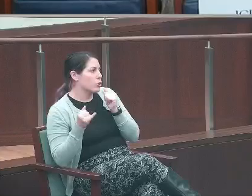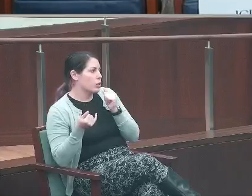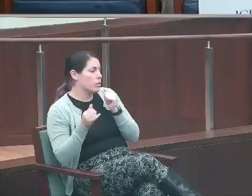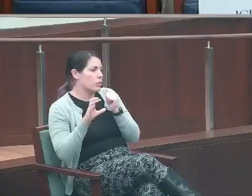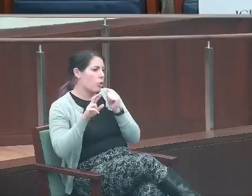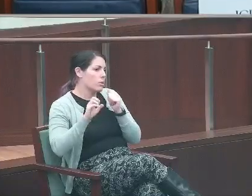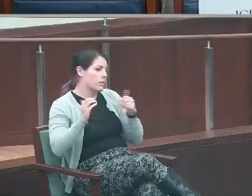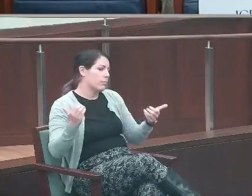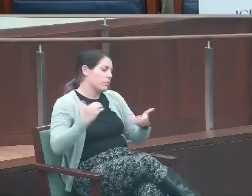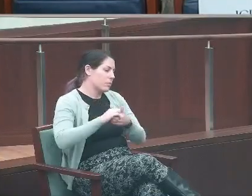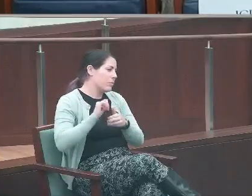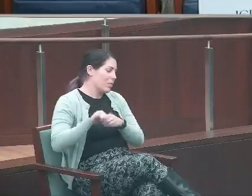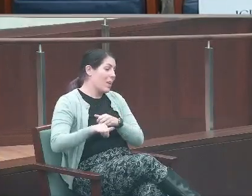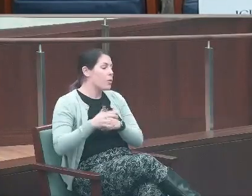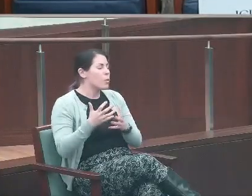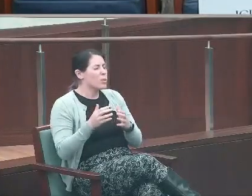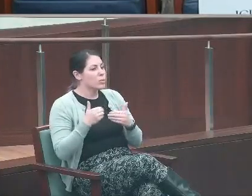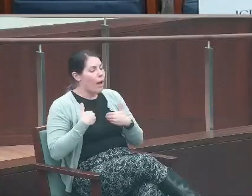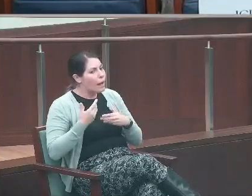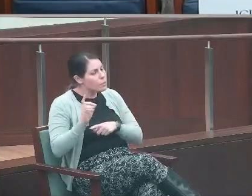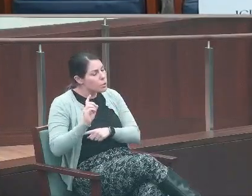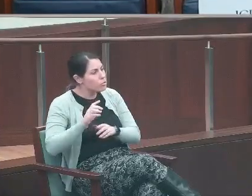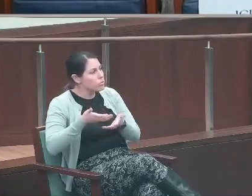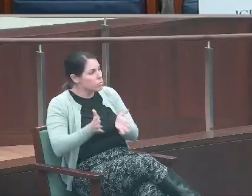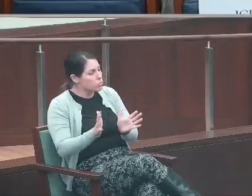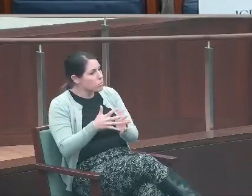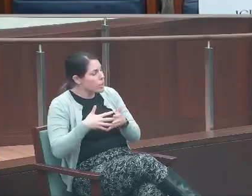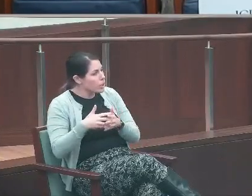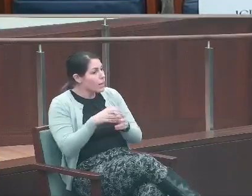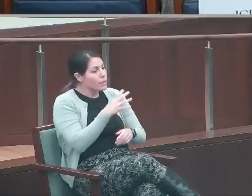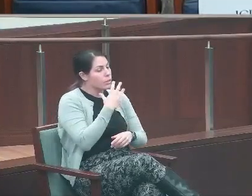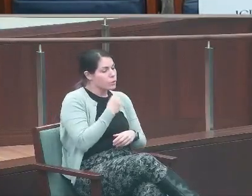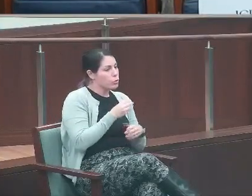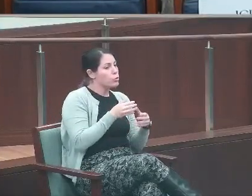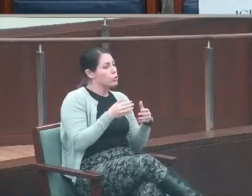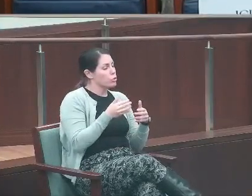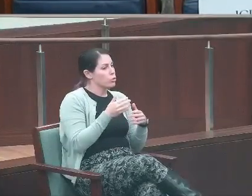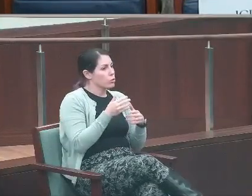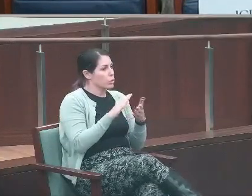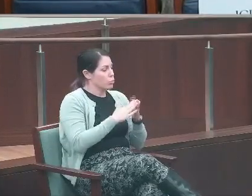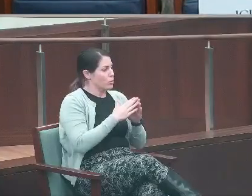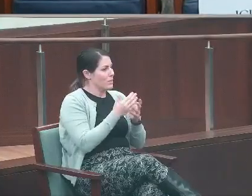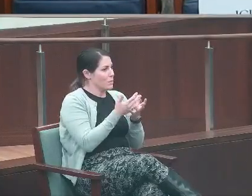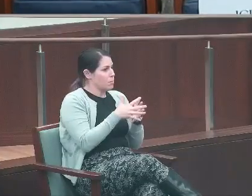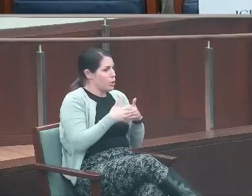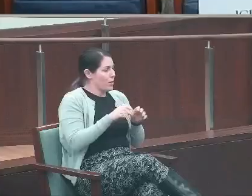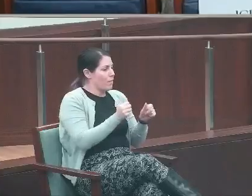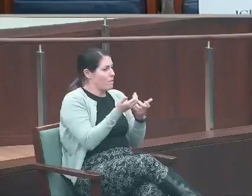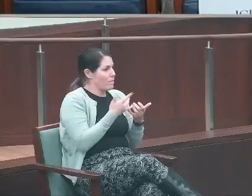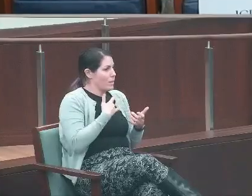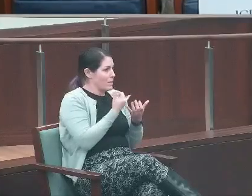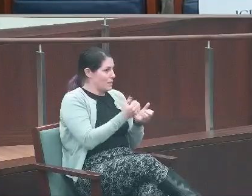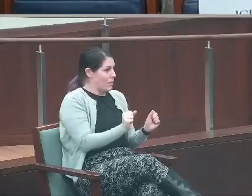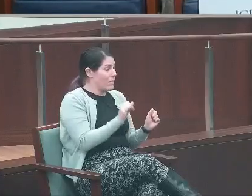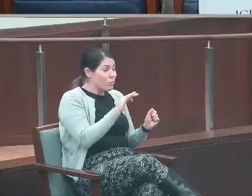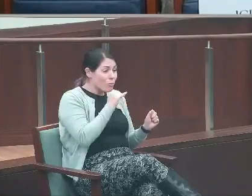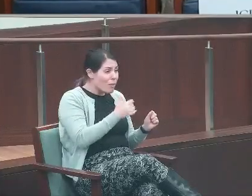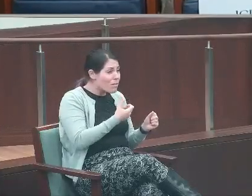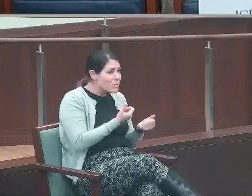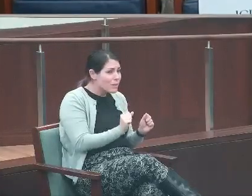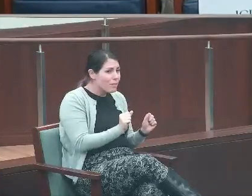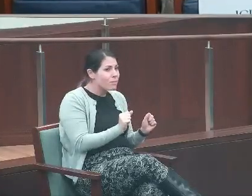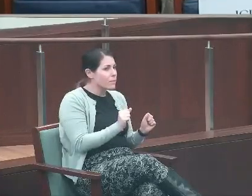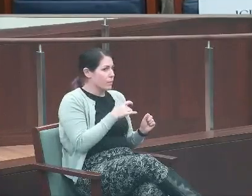multiracial, multi-faith democracy in America if the Jewish community isn't truly safe. And so too is the Jewish community not safe if we're not protecting